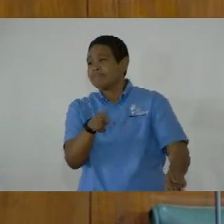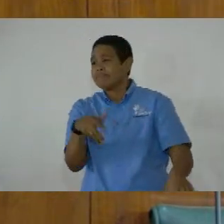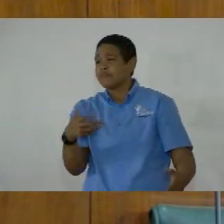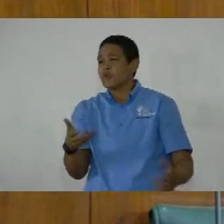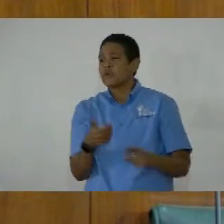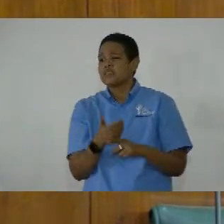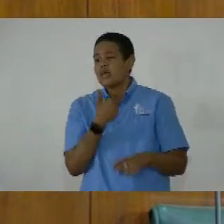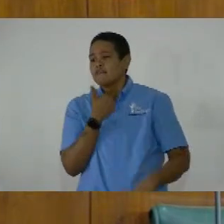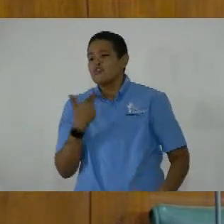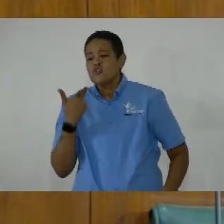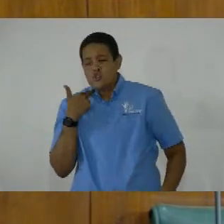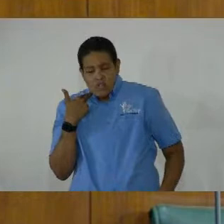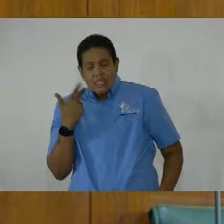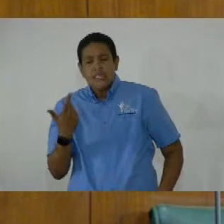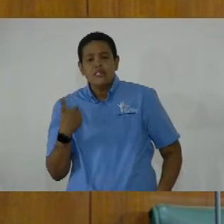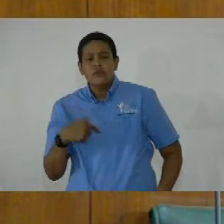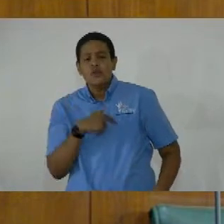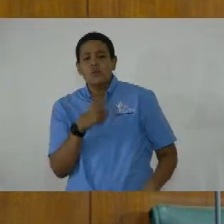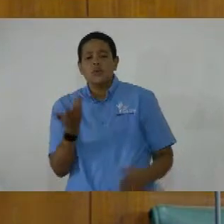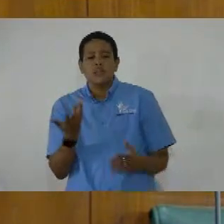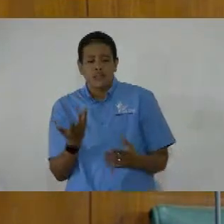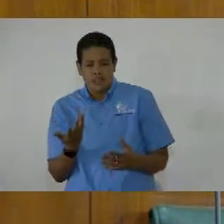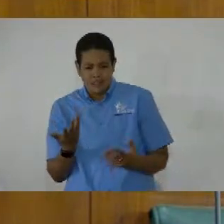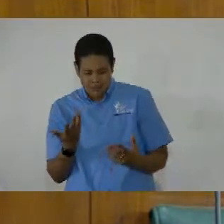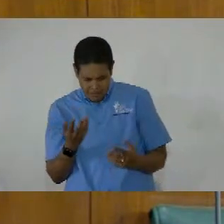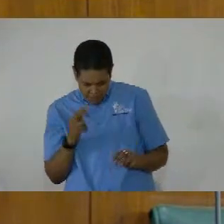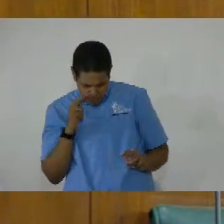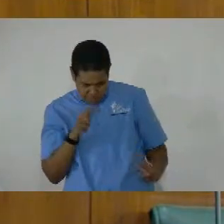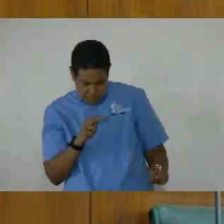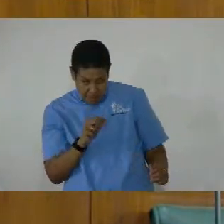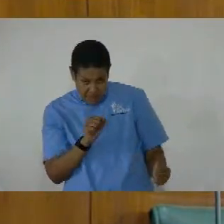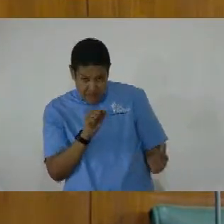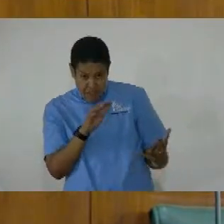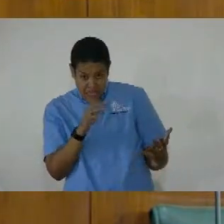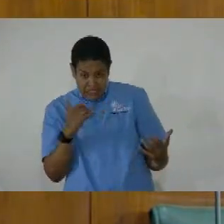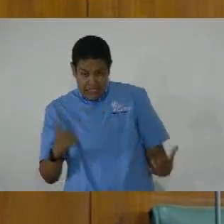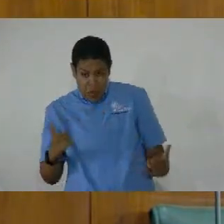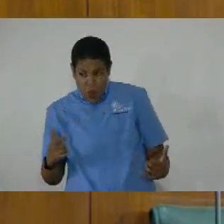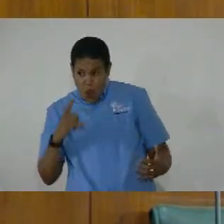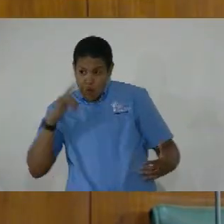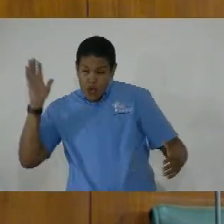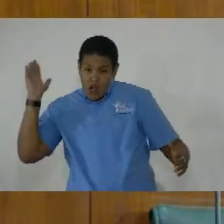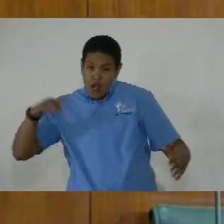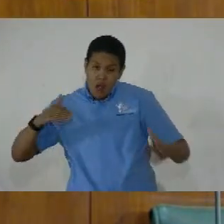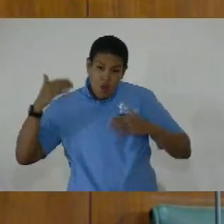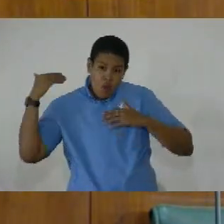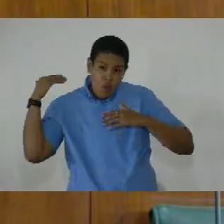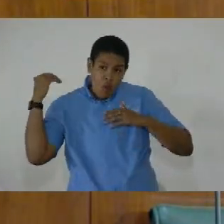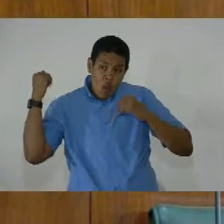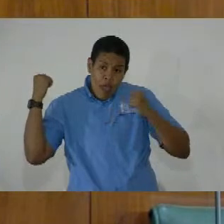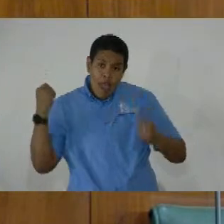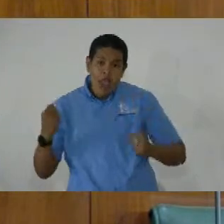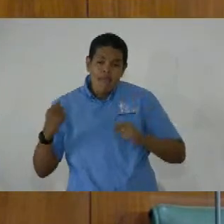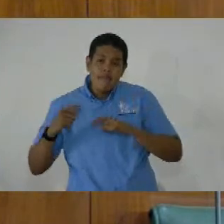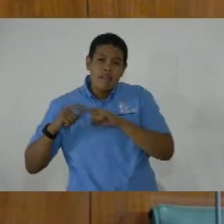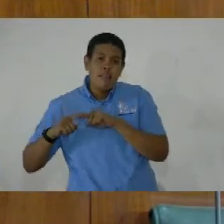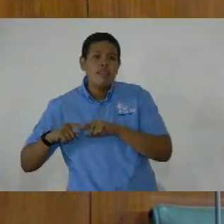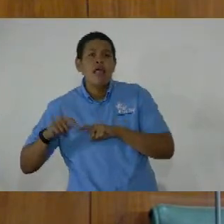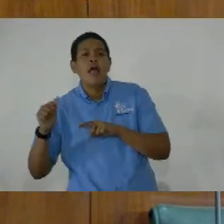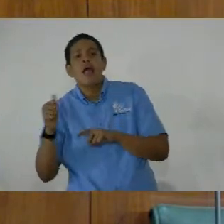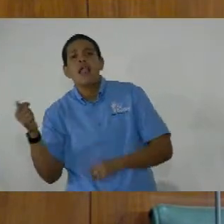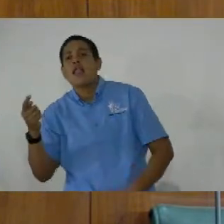the risk we face when there is an over-reliance on any